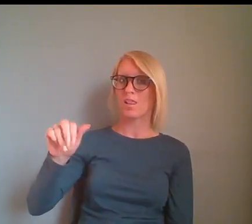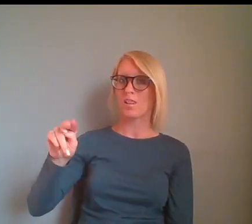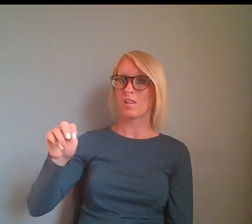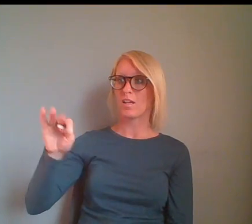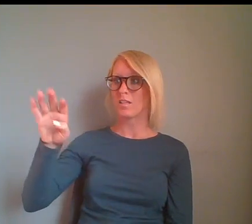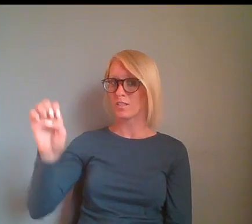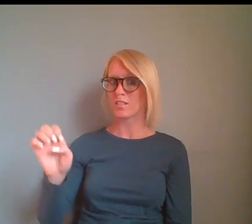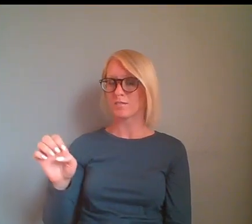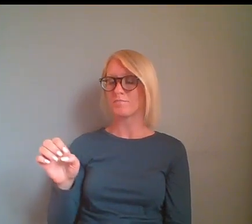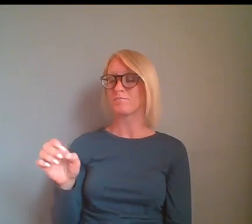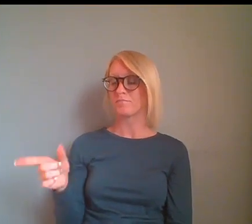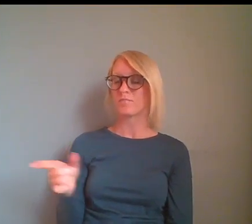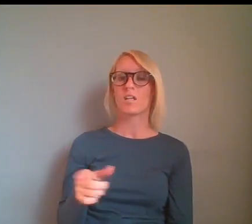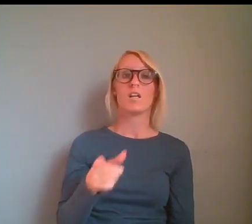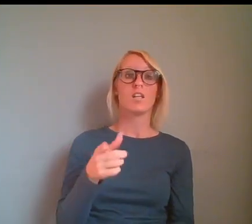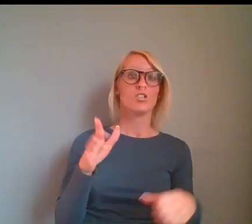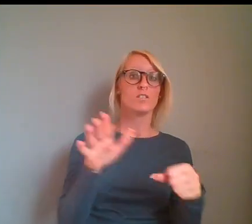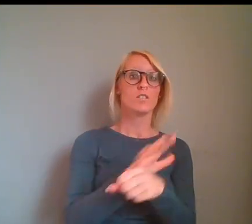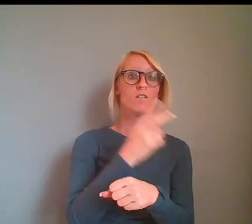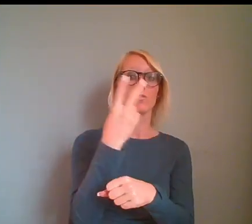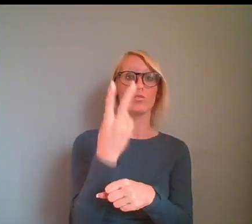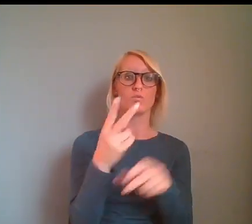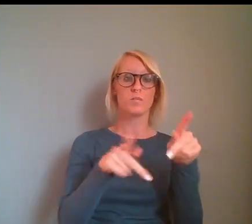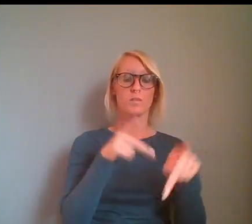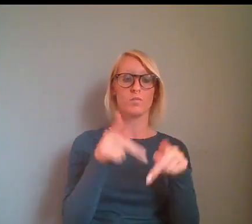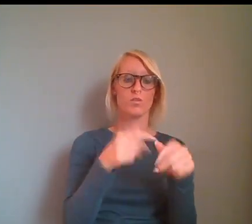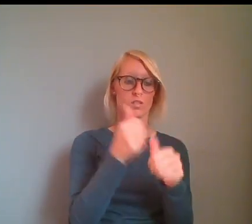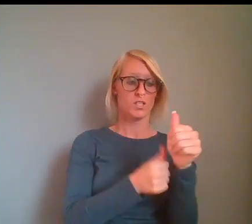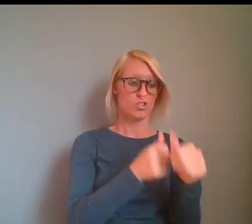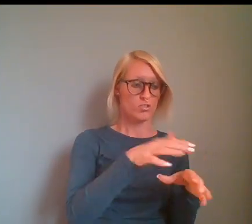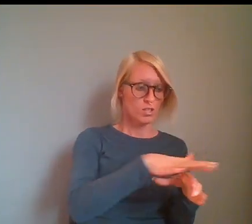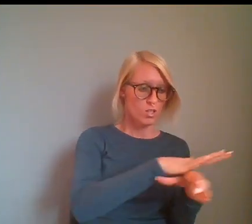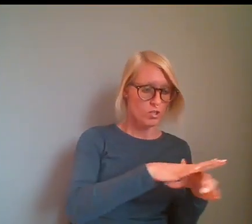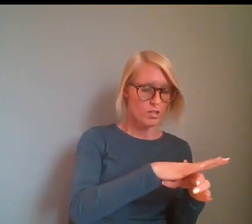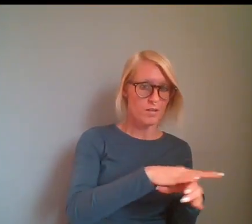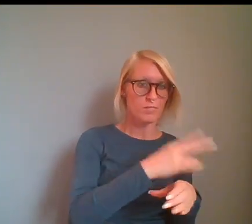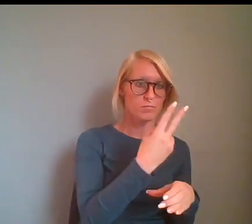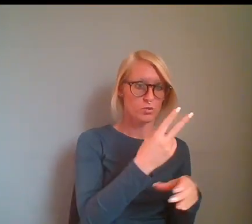There's enough for 2 people at each station.